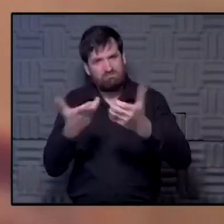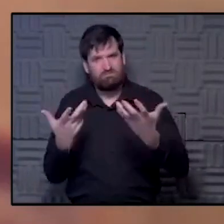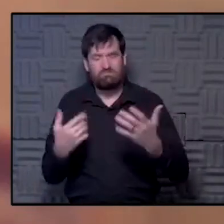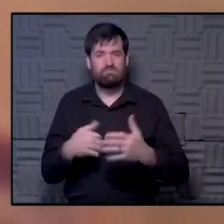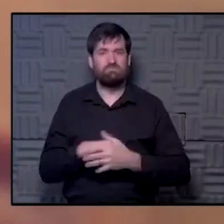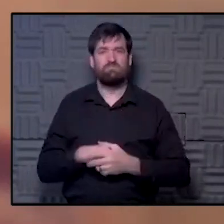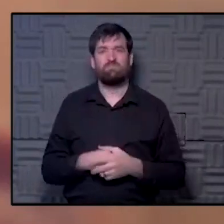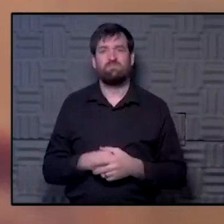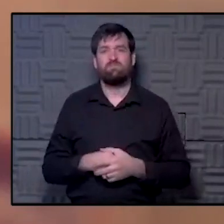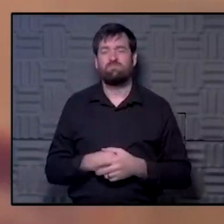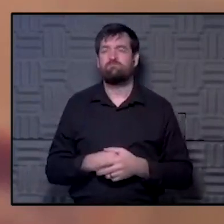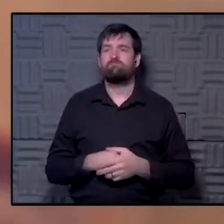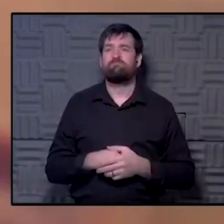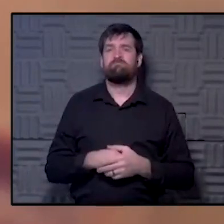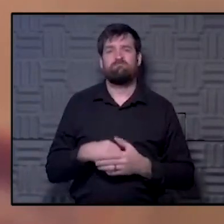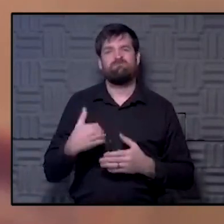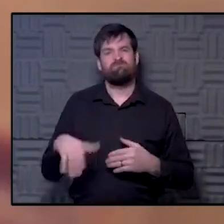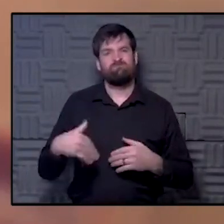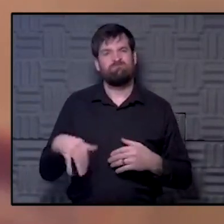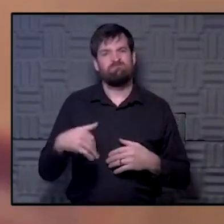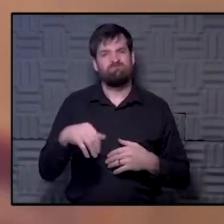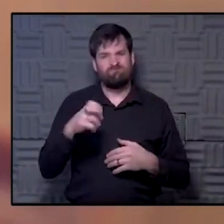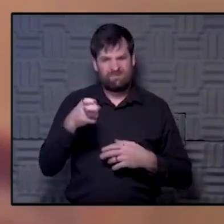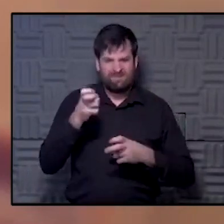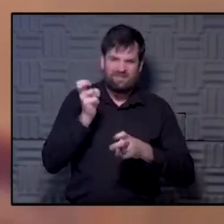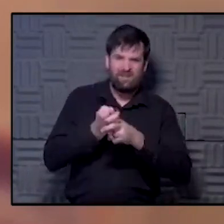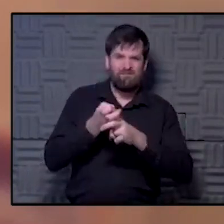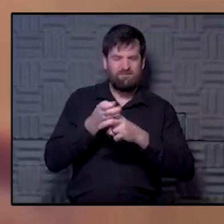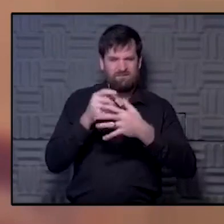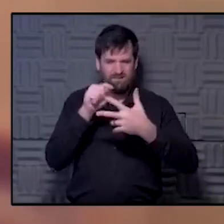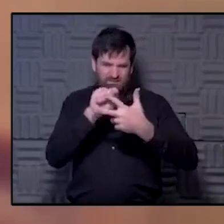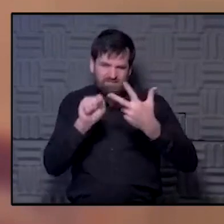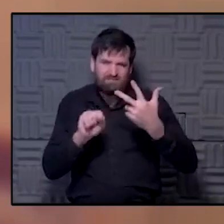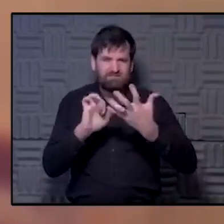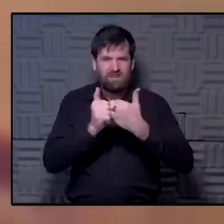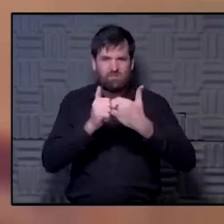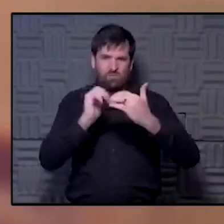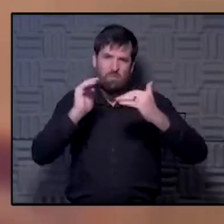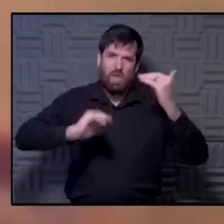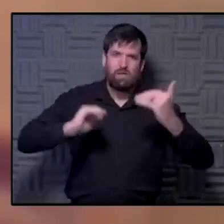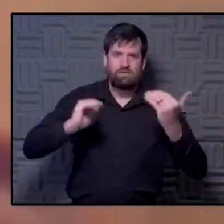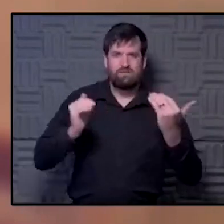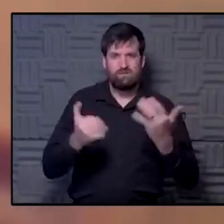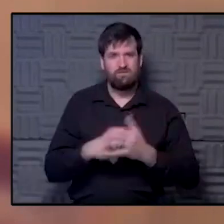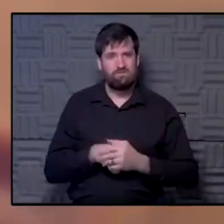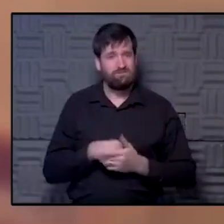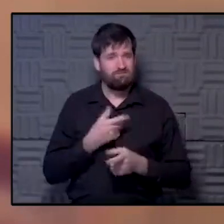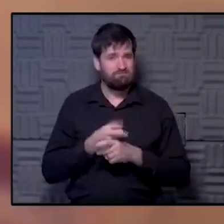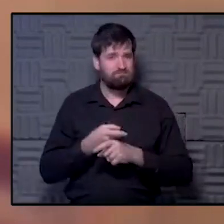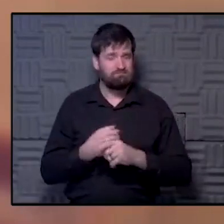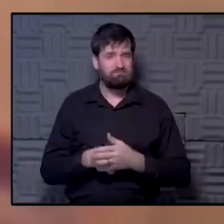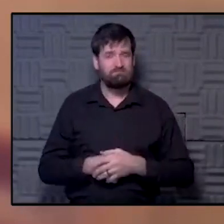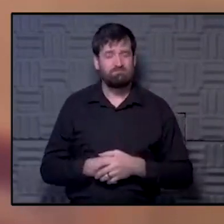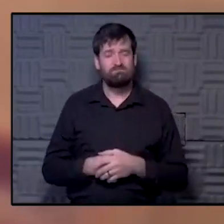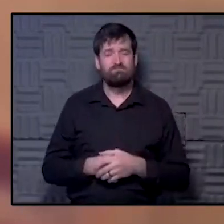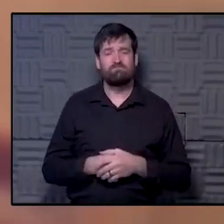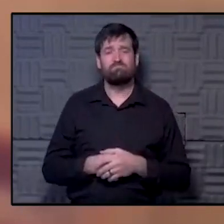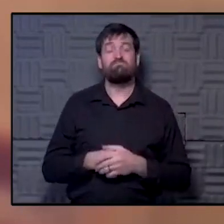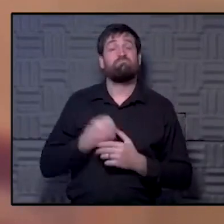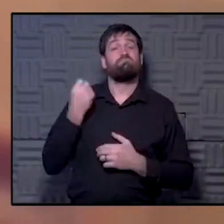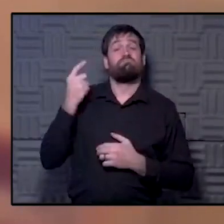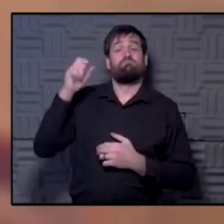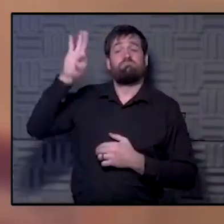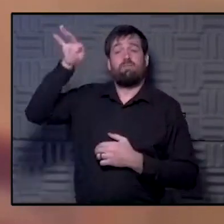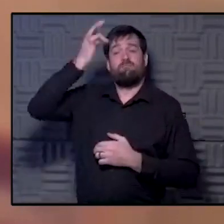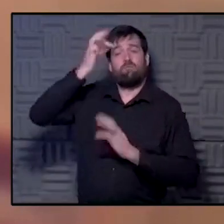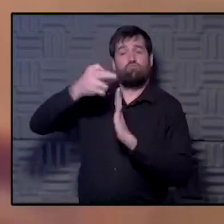really hard, triad to balance in terms of all those things, right? The federal guidelines